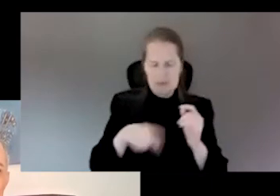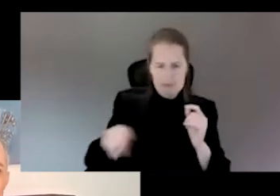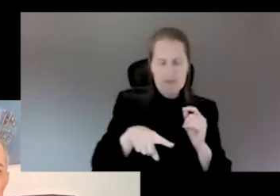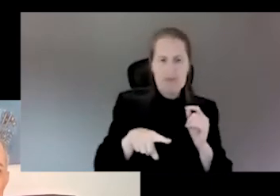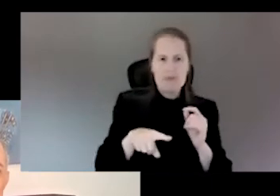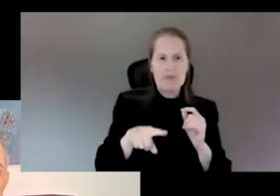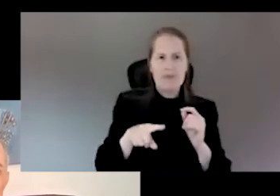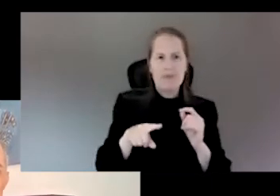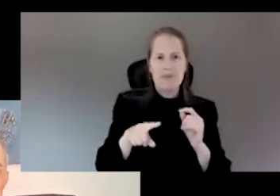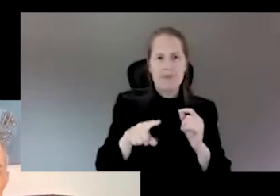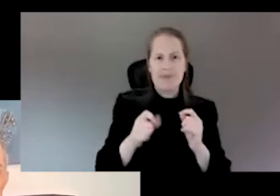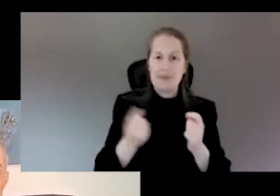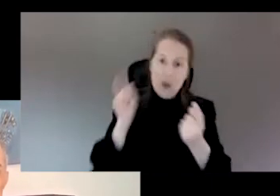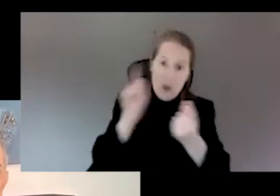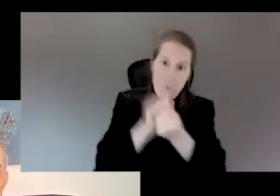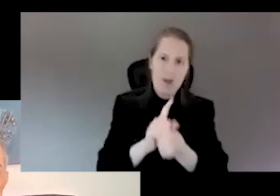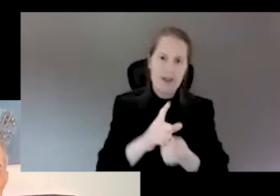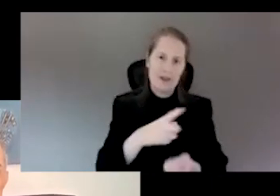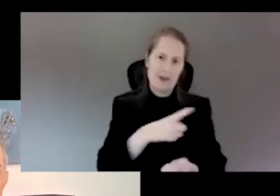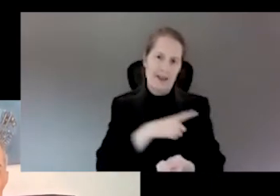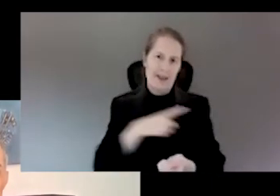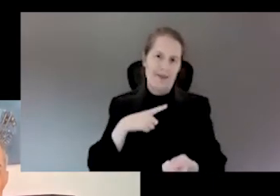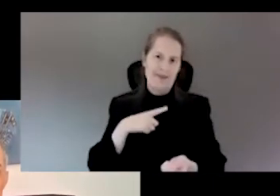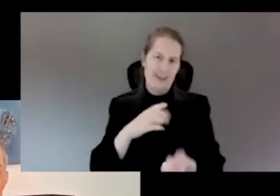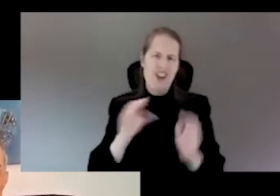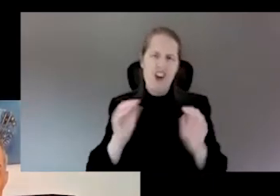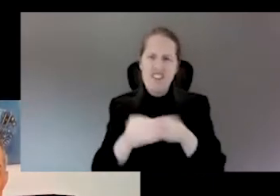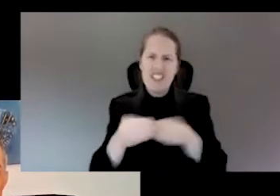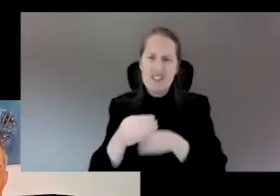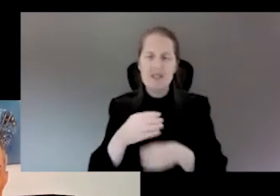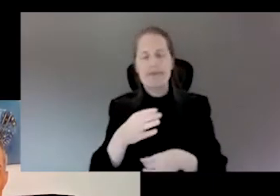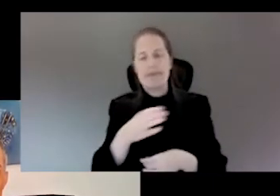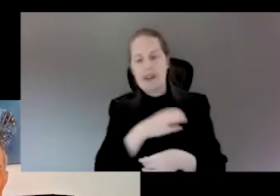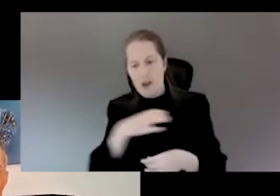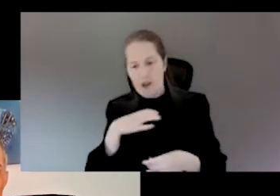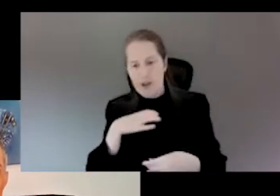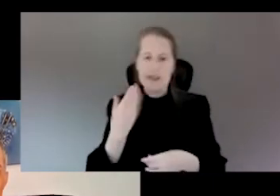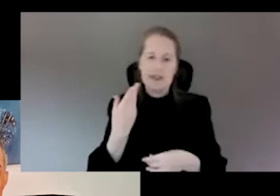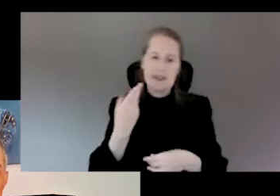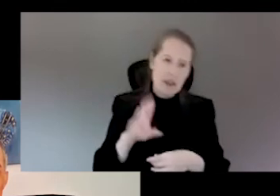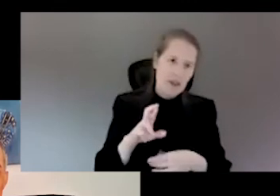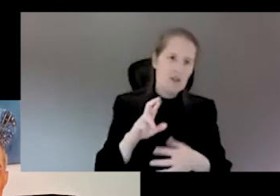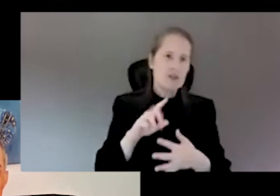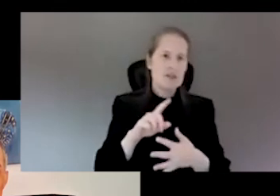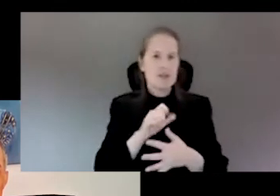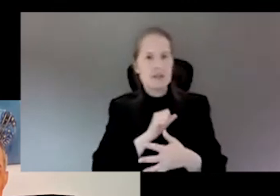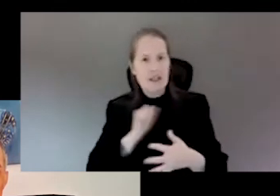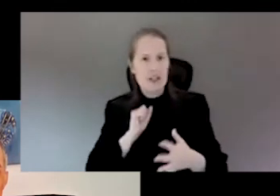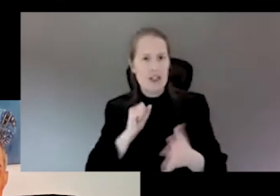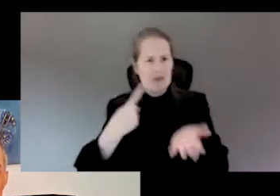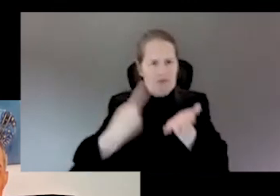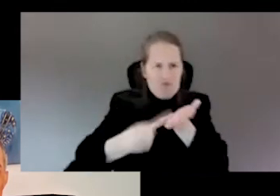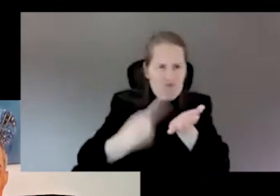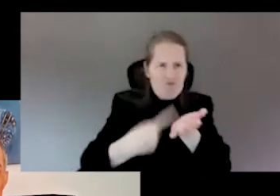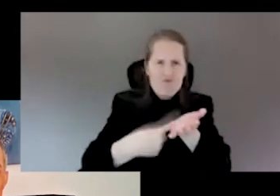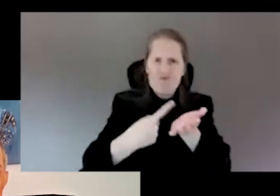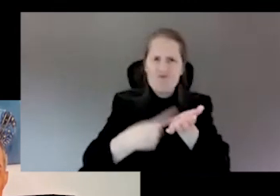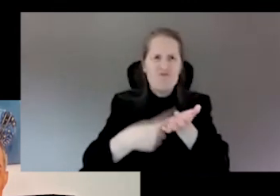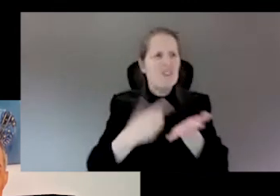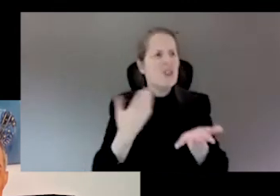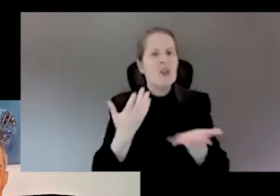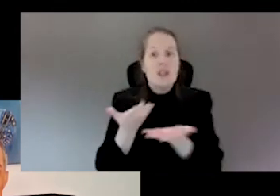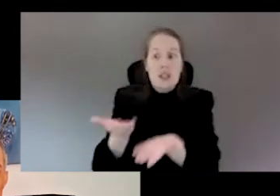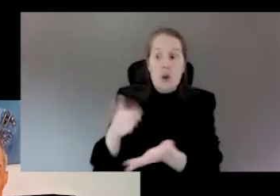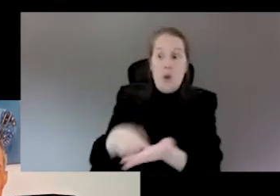to legislatures' offices, representatives' offices, talking to people about what was happening on